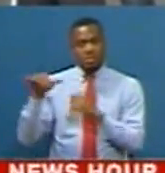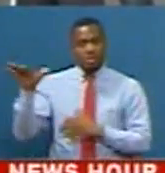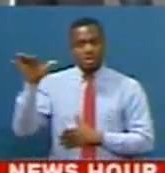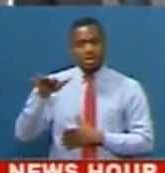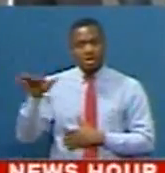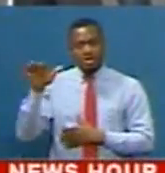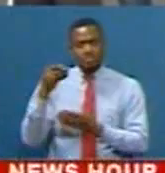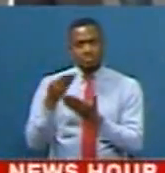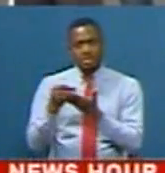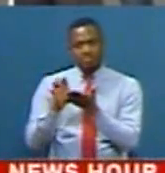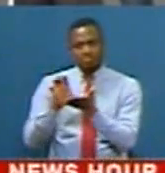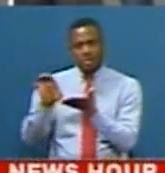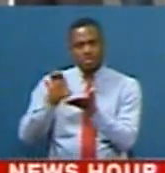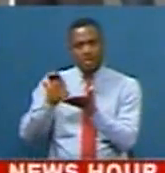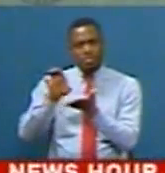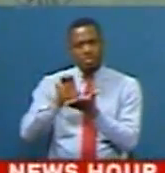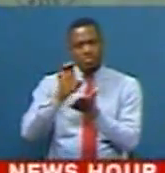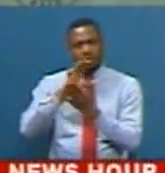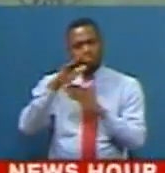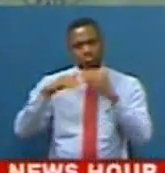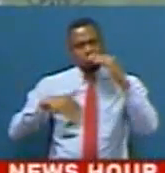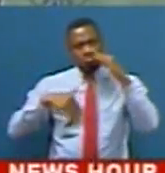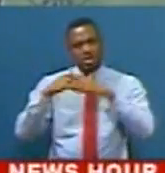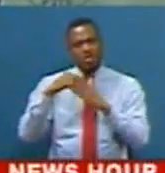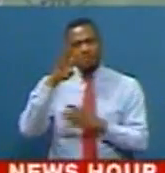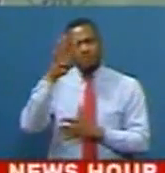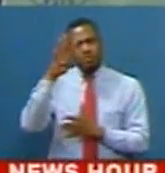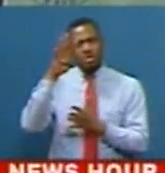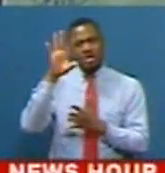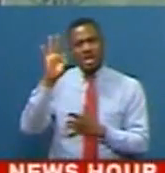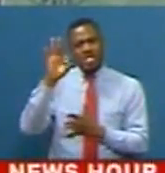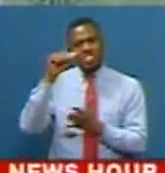Assembly disbursed a total of